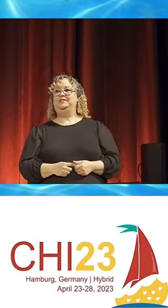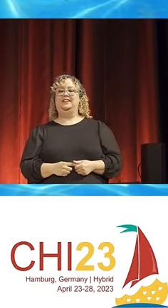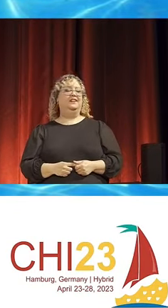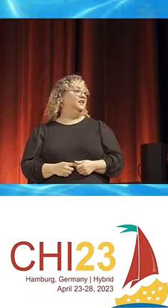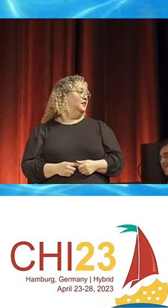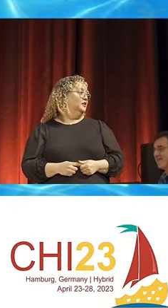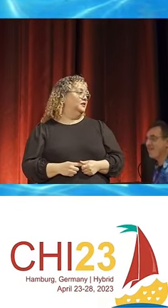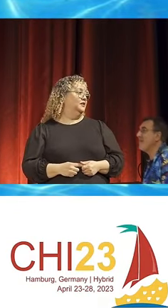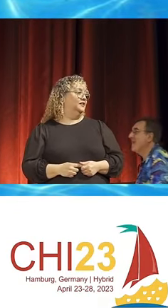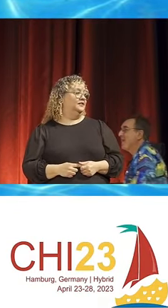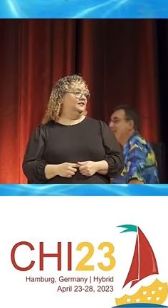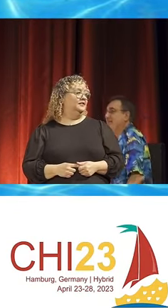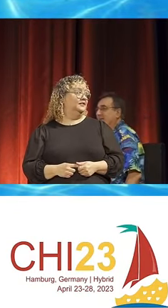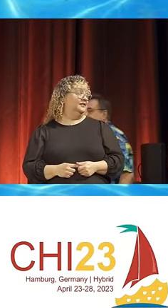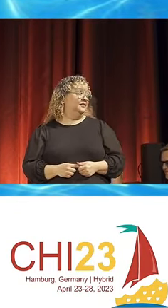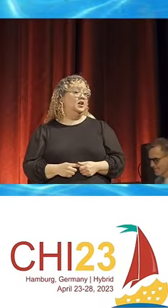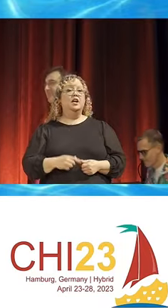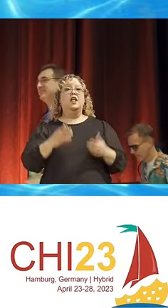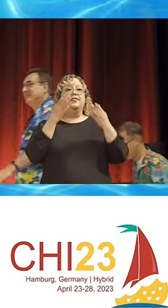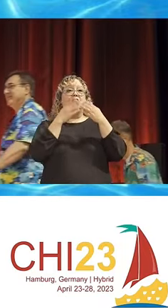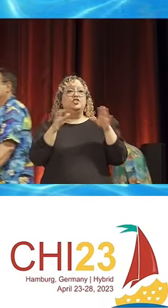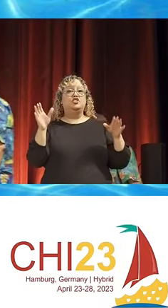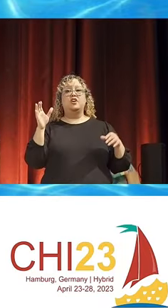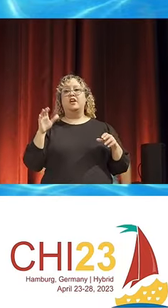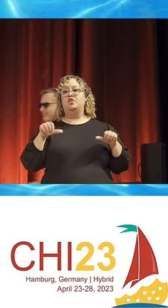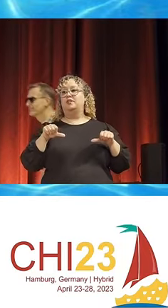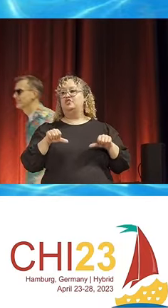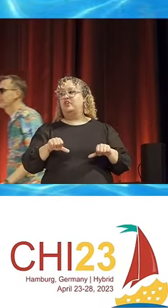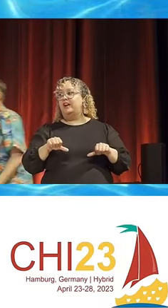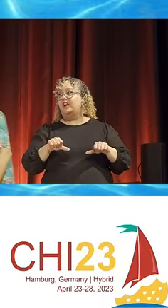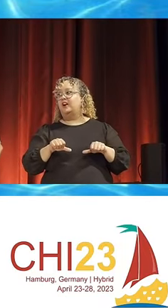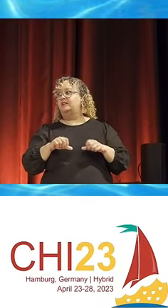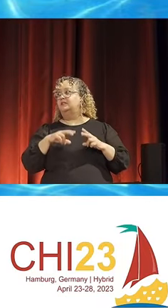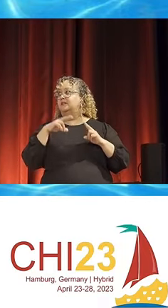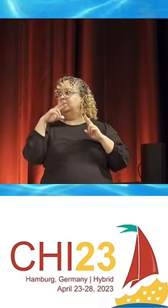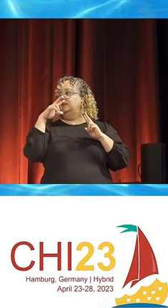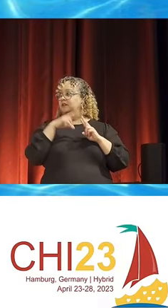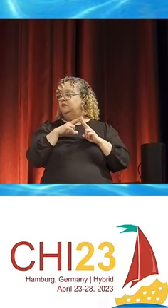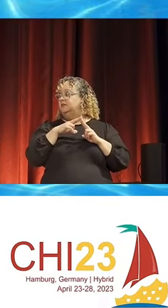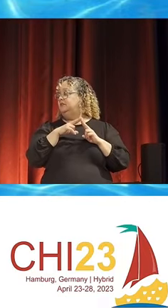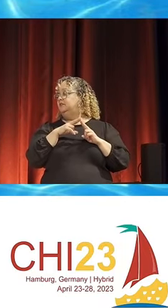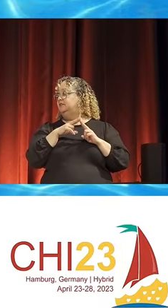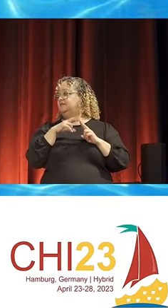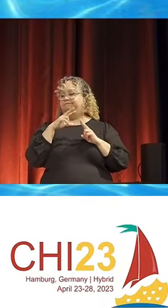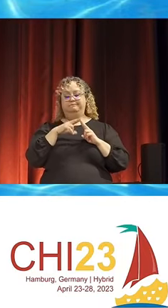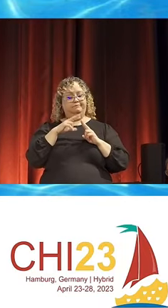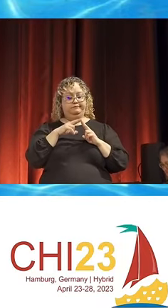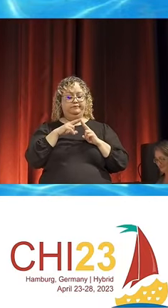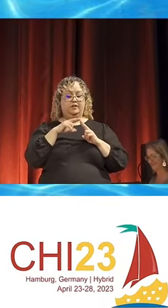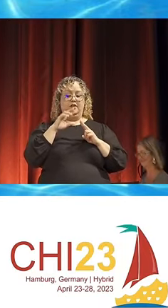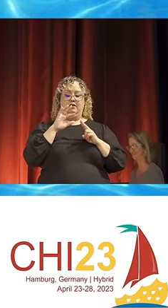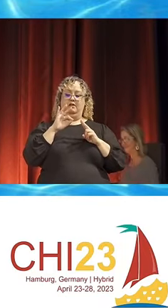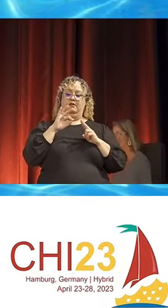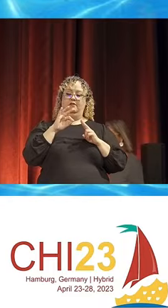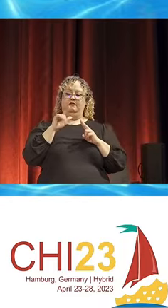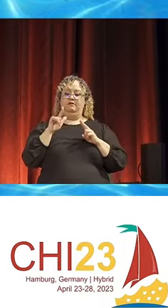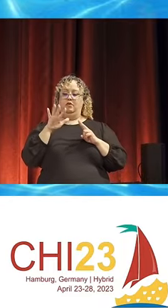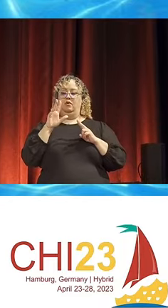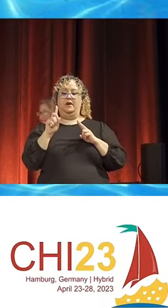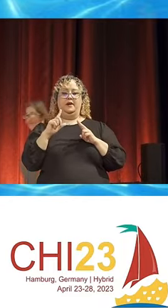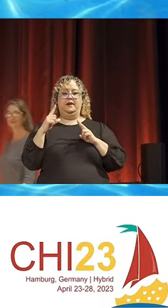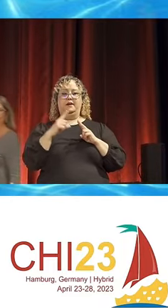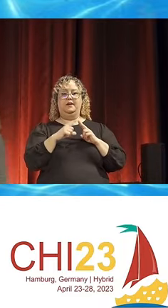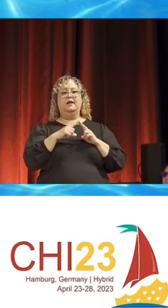Let me welcome your general chairs, Joachim George and Florian Floyd Mueller, your technical program chairs, we have